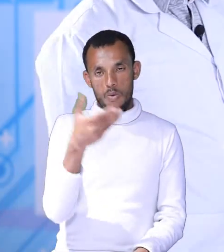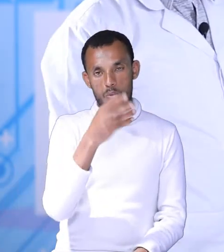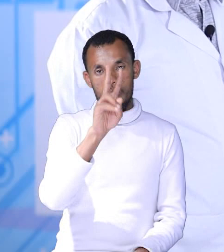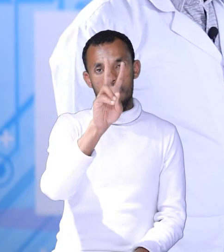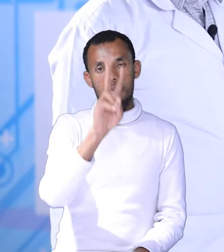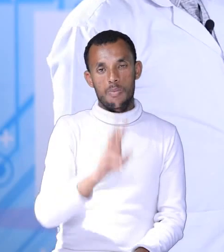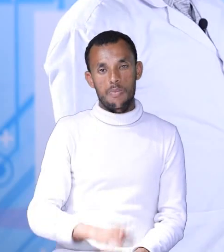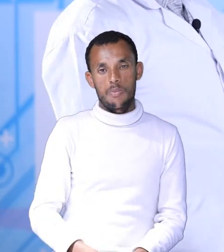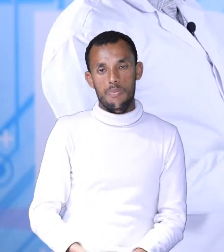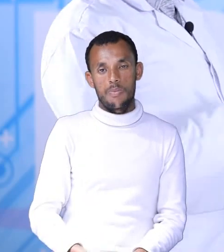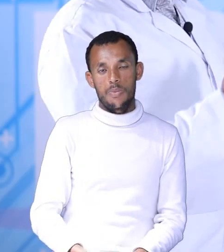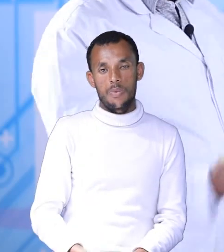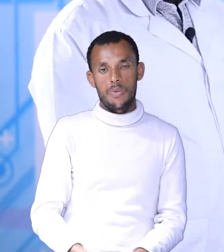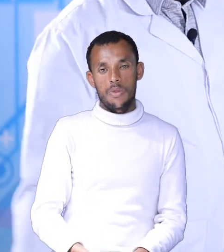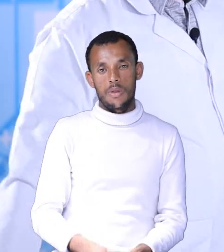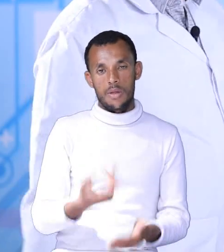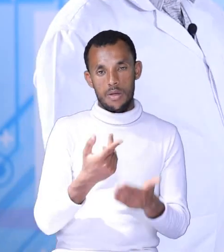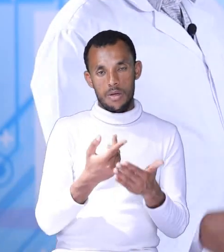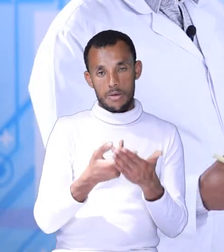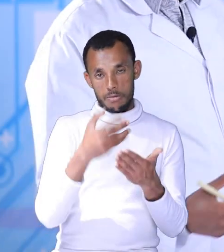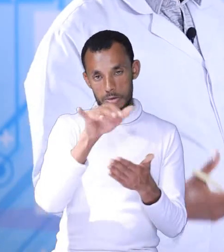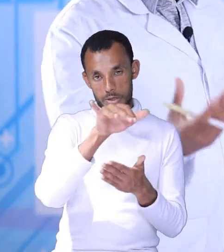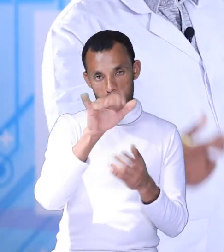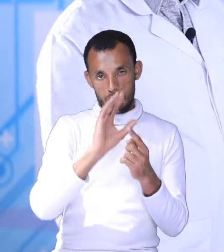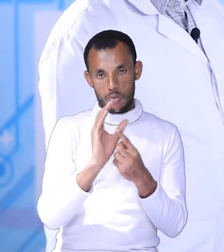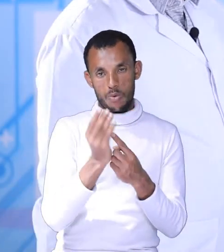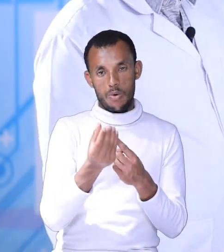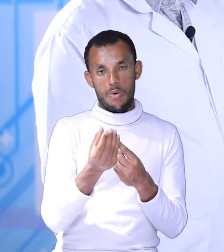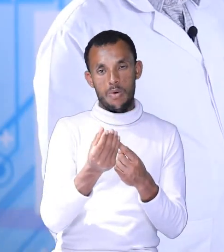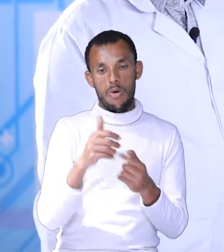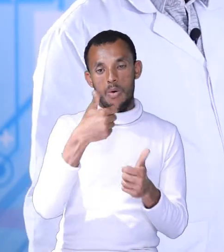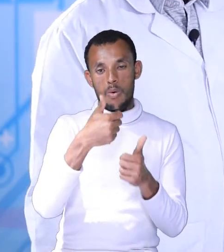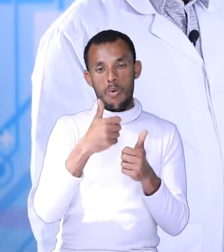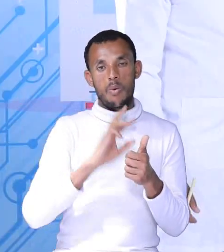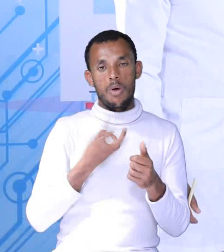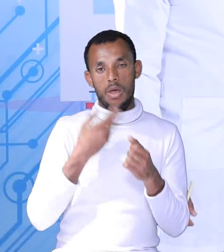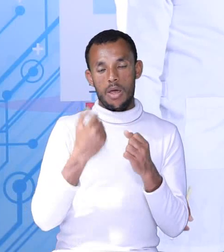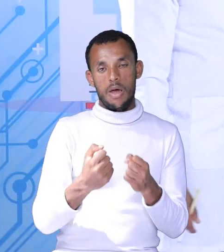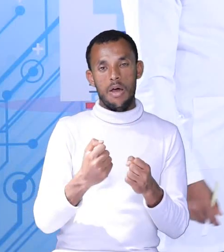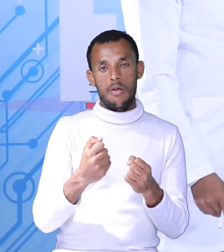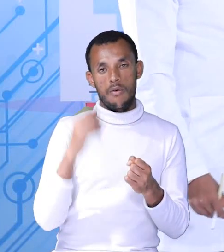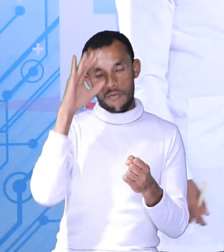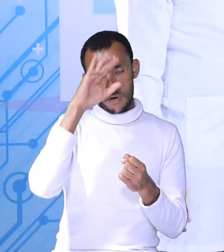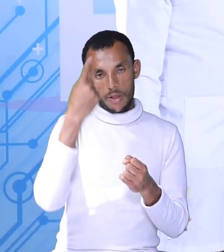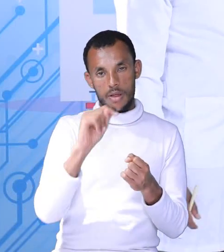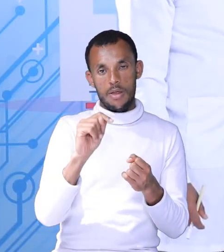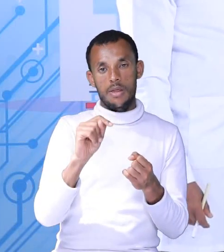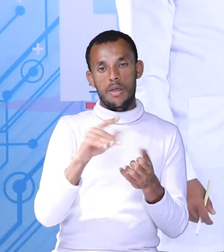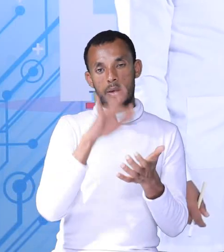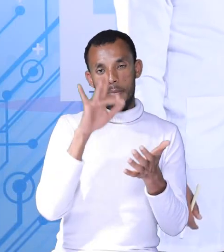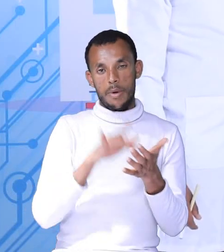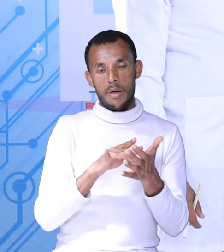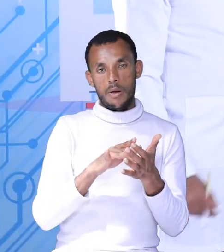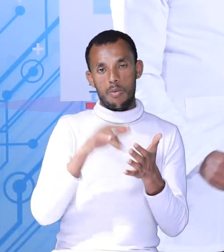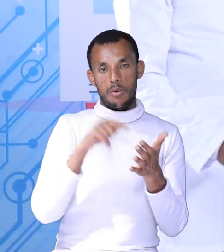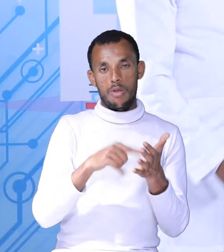over 2. So in the same analogy, we can find the midpoint, the